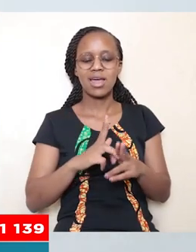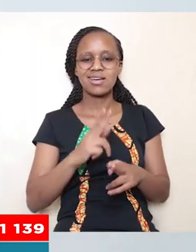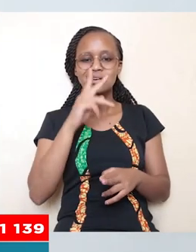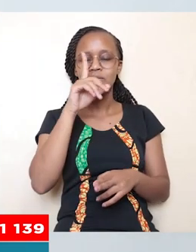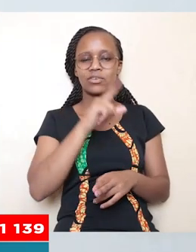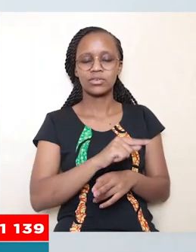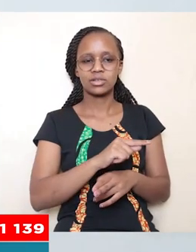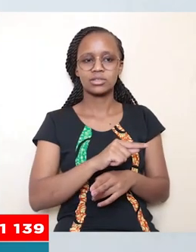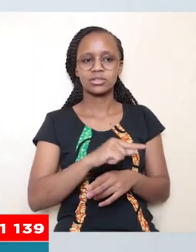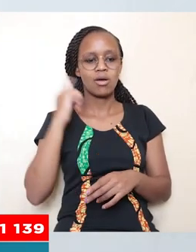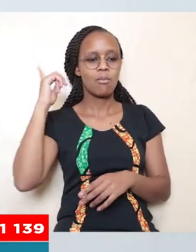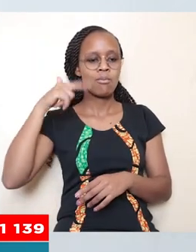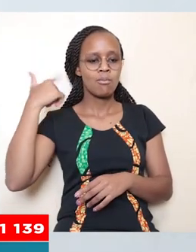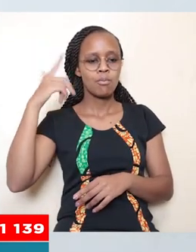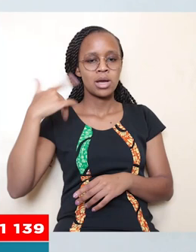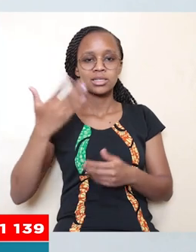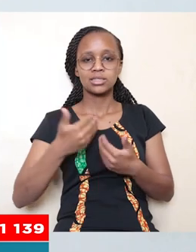shida ishe. Madness.